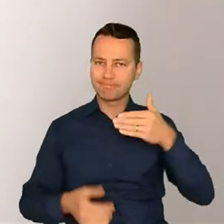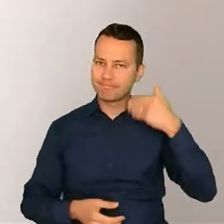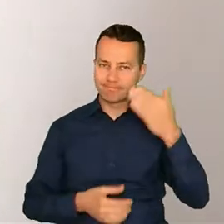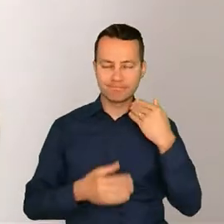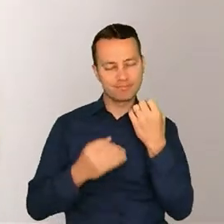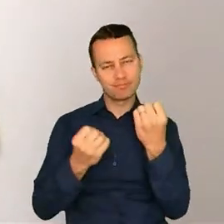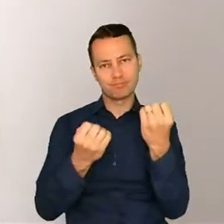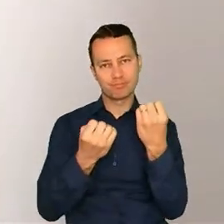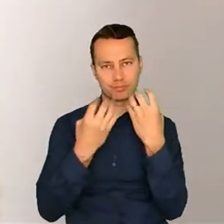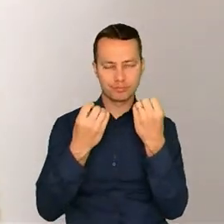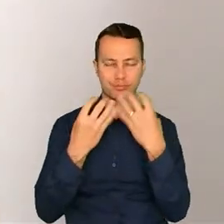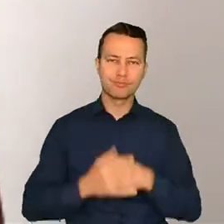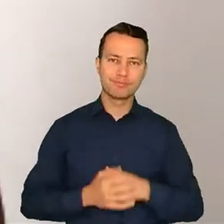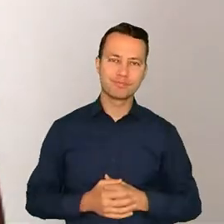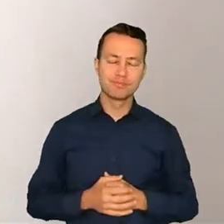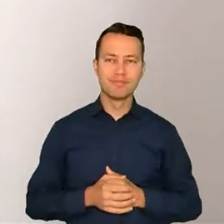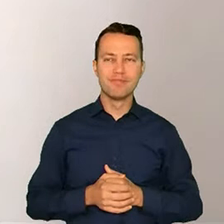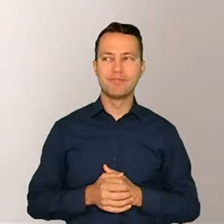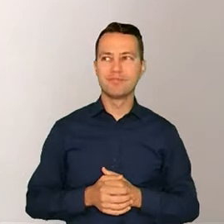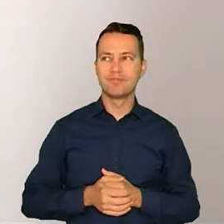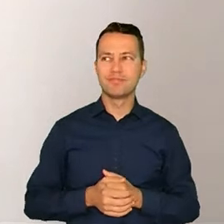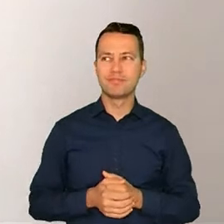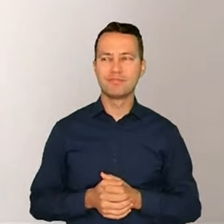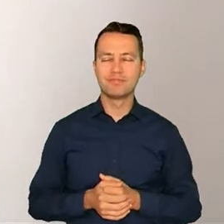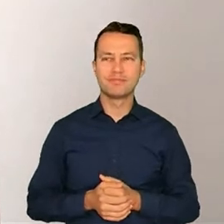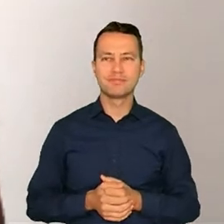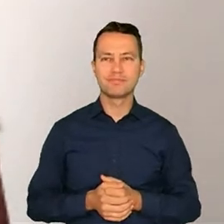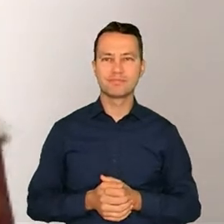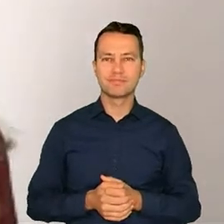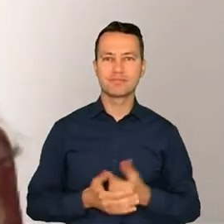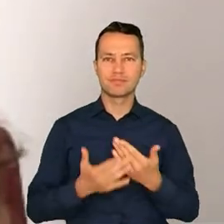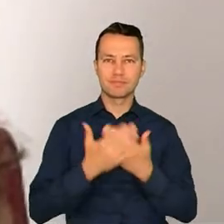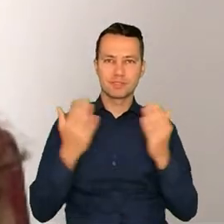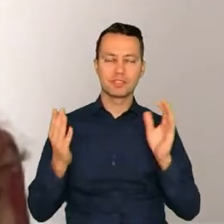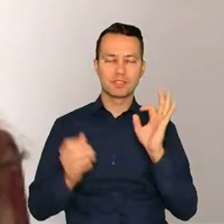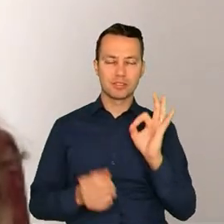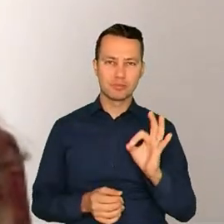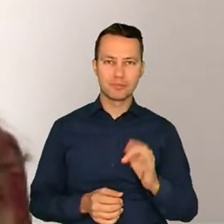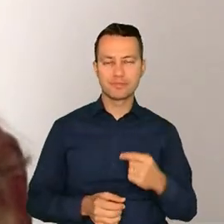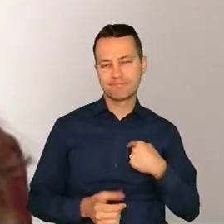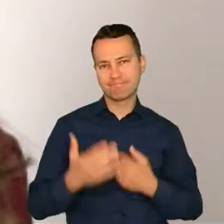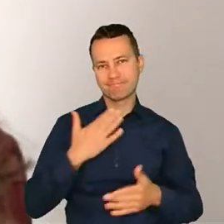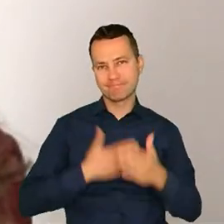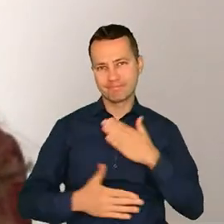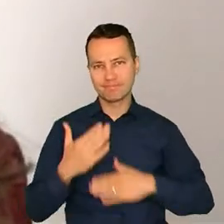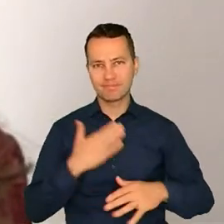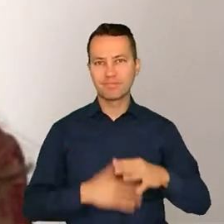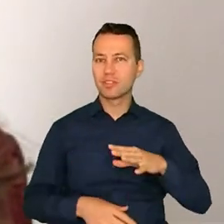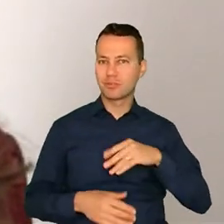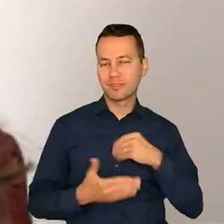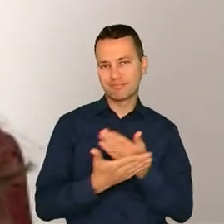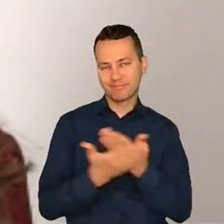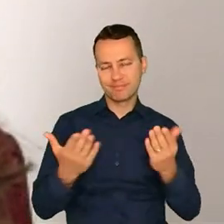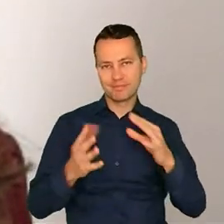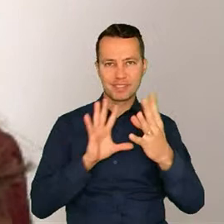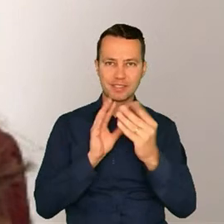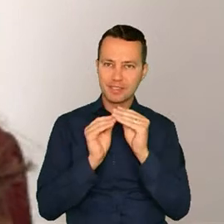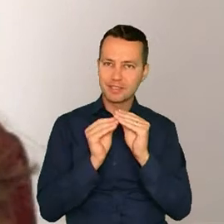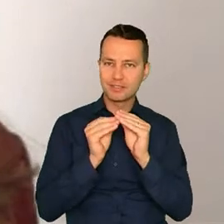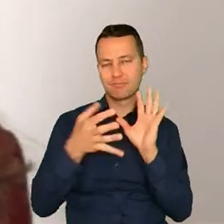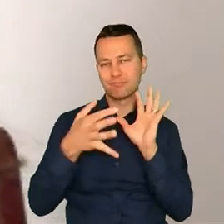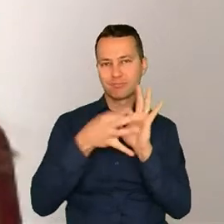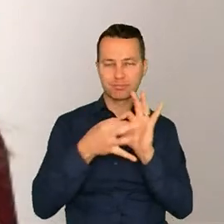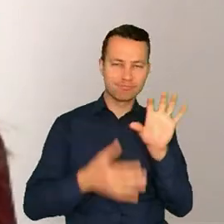Thank you, Jacqueline. It's a pleasure to be here today. And indeed, sorry, I can hear the interpretation. I'm just going to